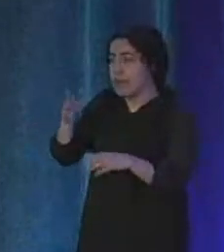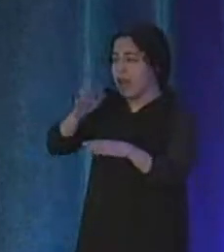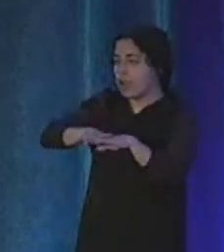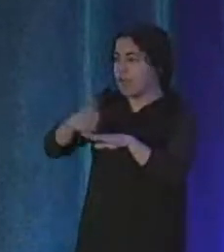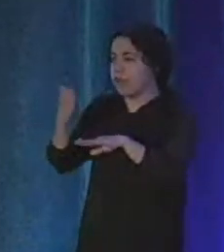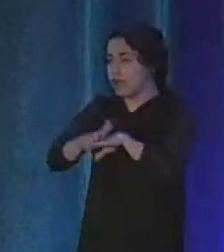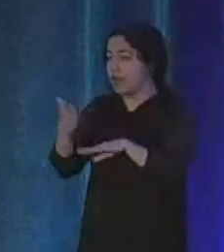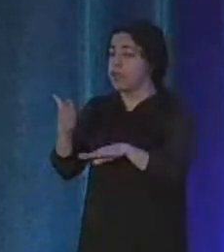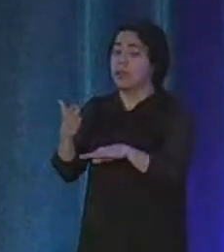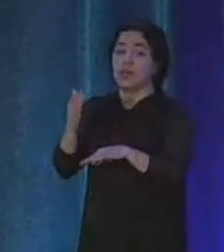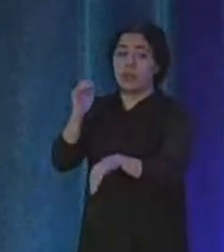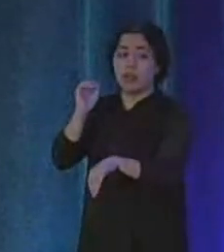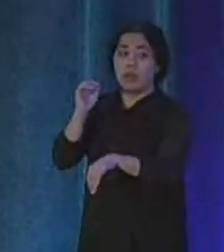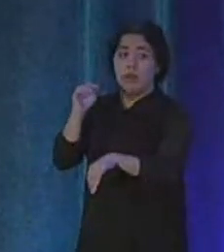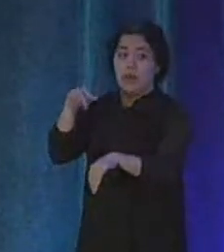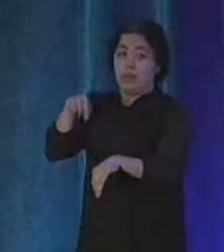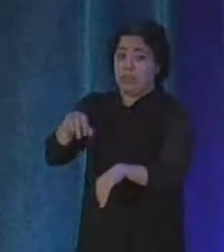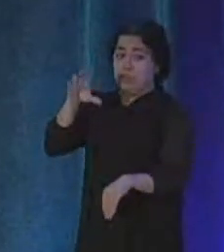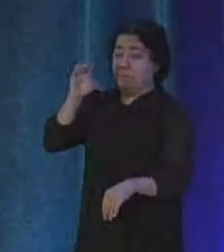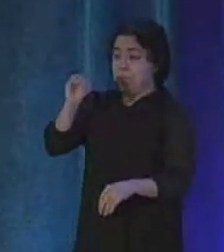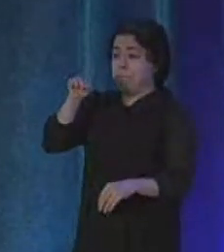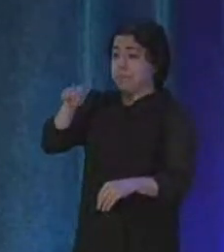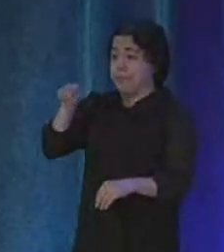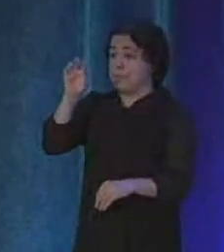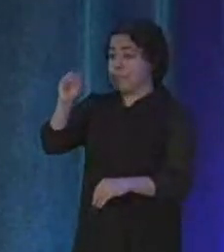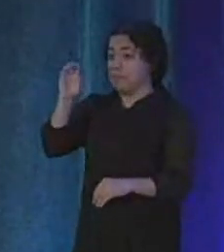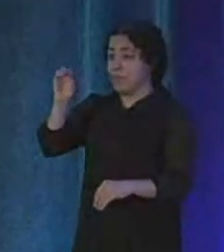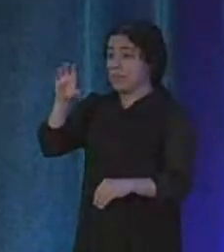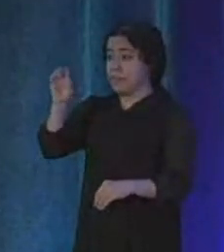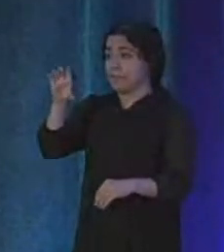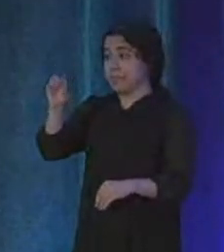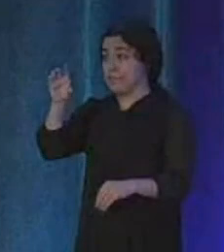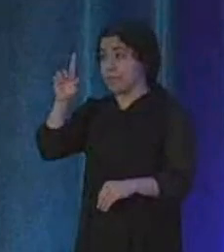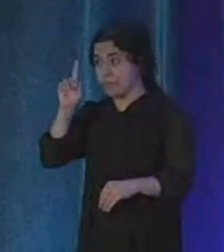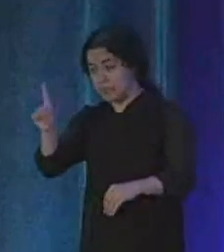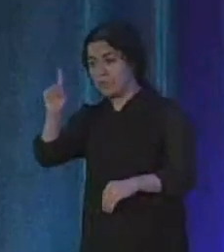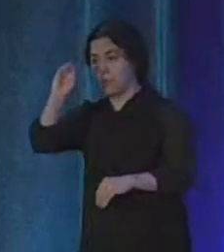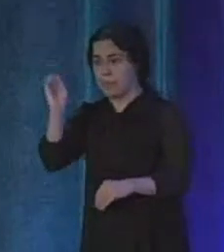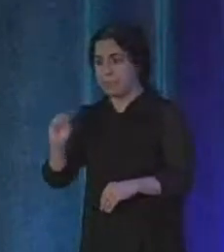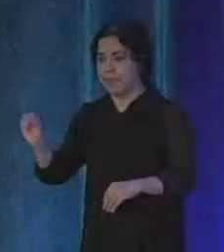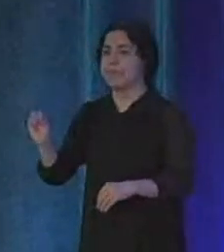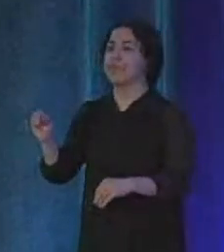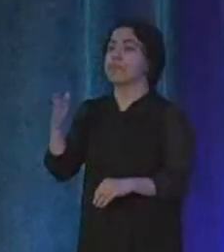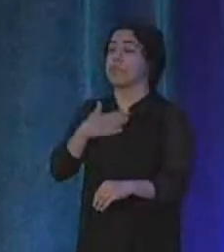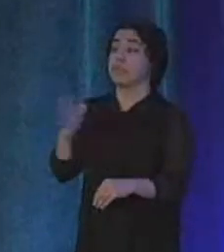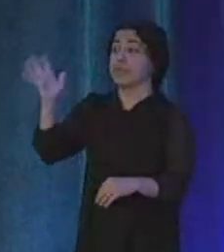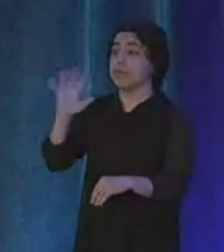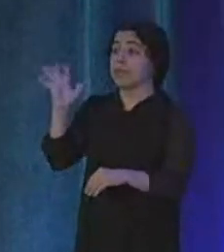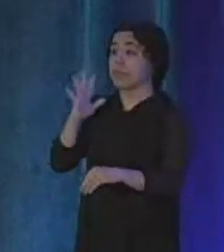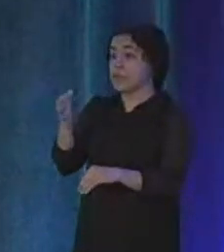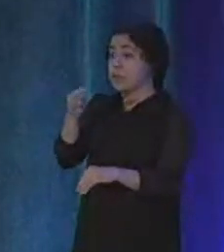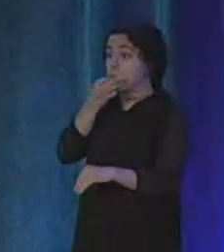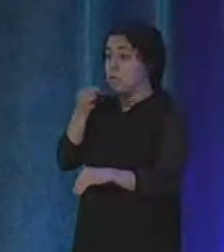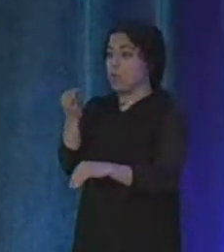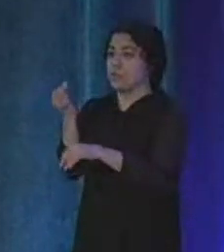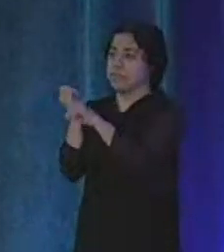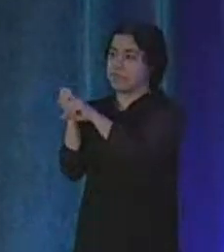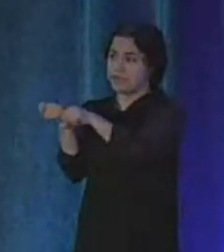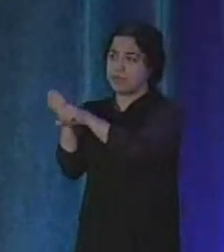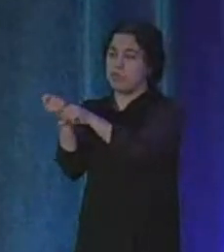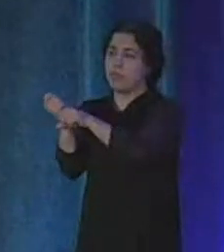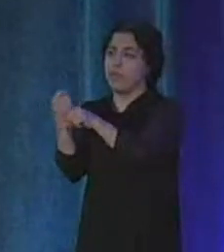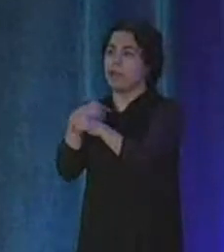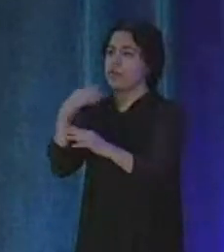0.000001%. When I made it up to AAA baseball, I get to take it to my grave that I was in the top this percentage